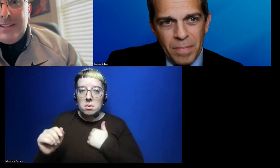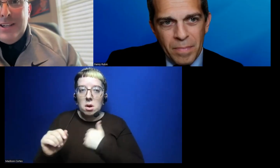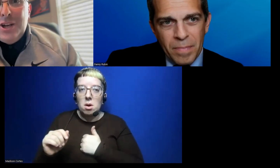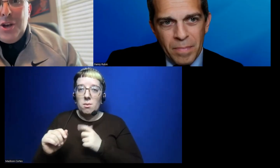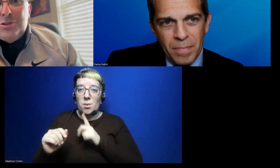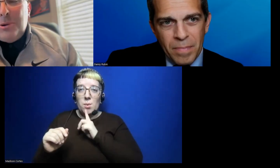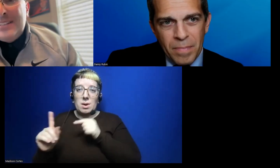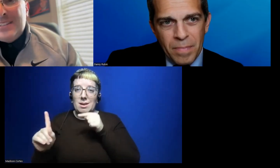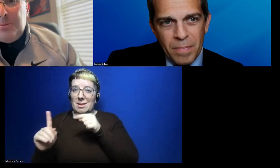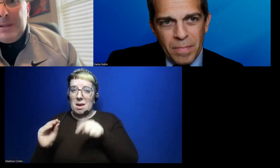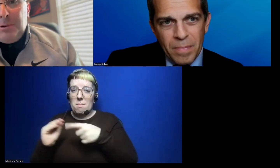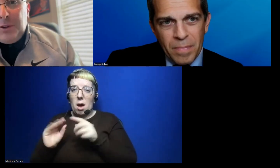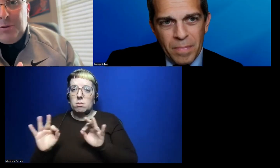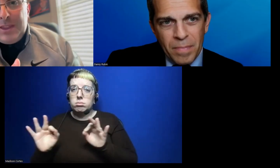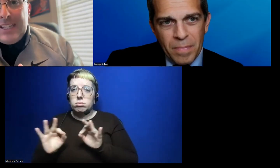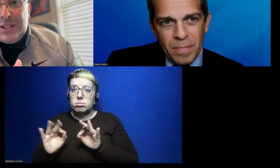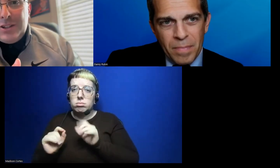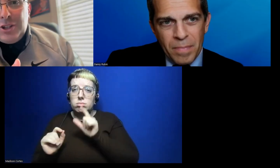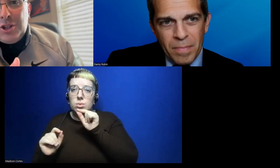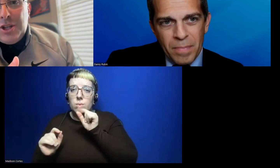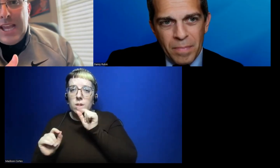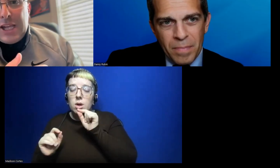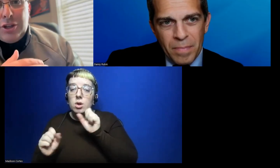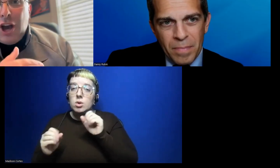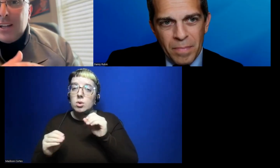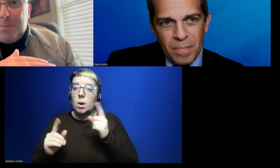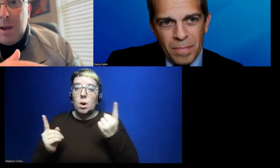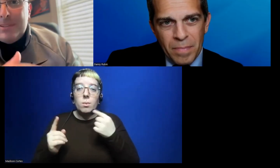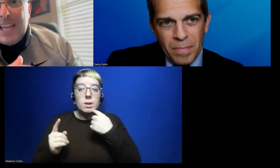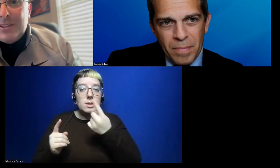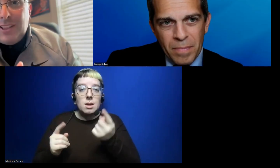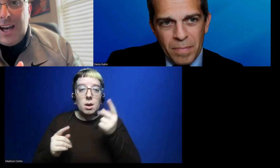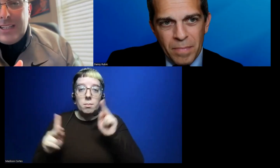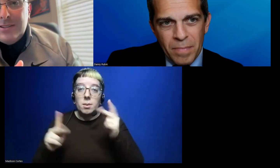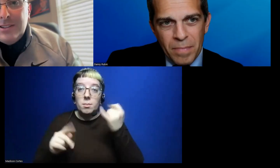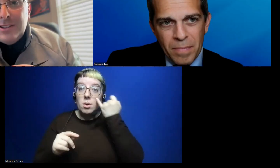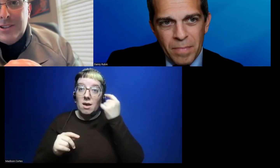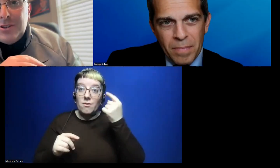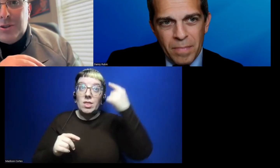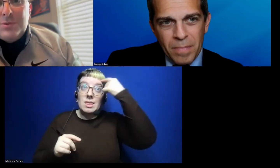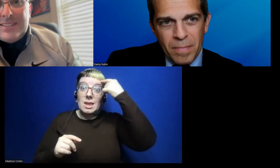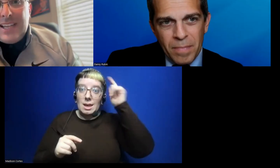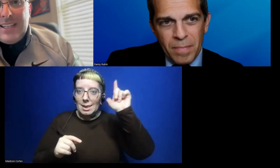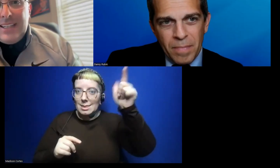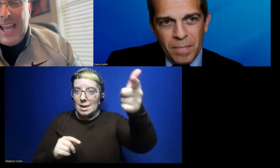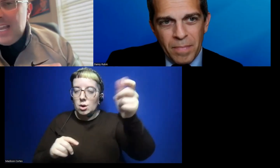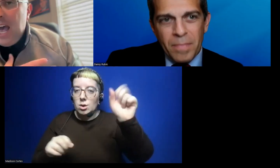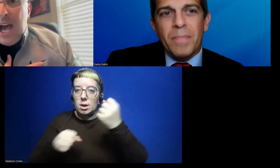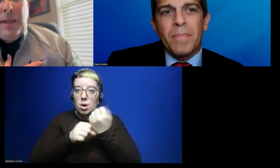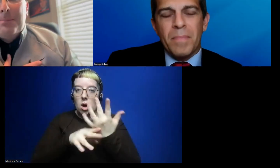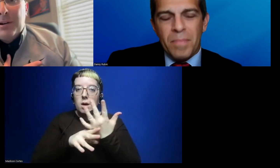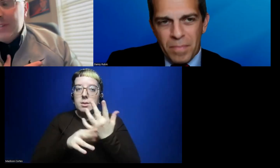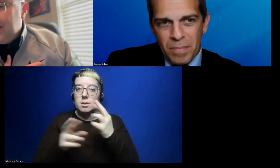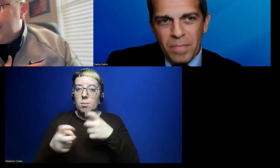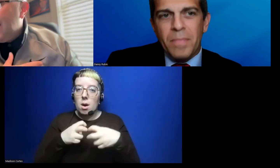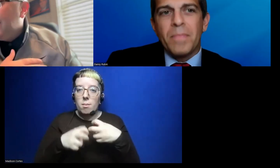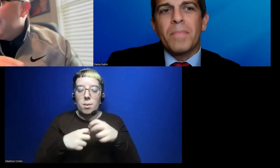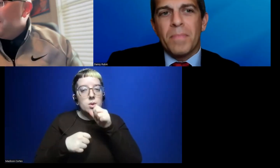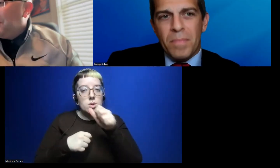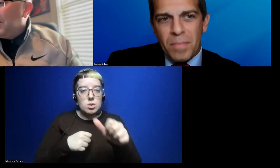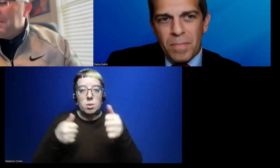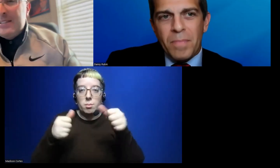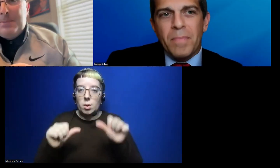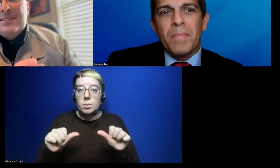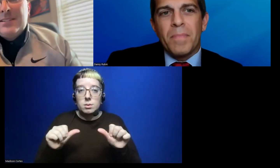minor tweet. So I always tell people, if you think it could cause a problem down the line, don't send it. And I'm not perfect at